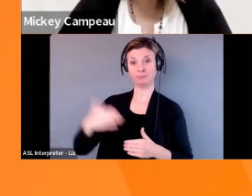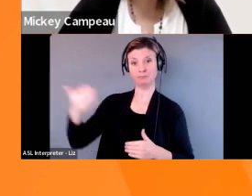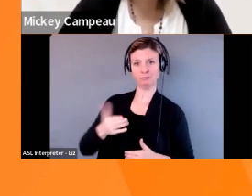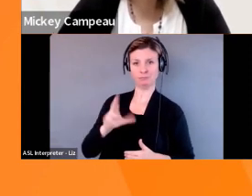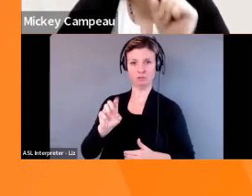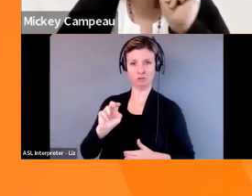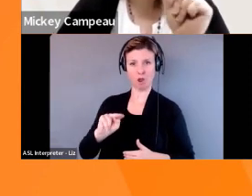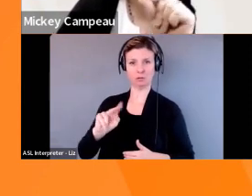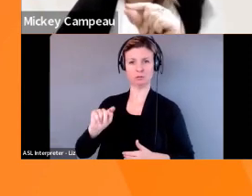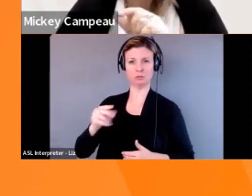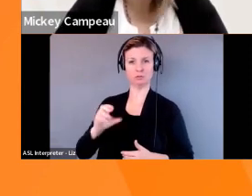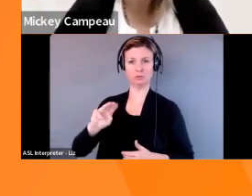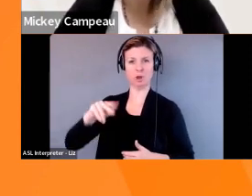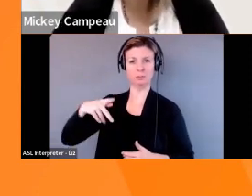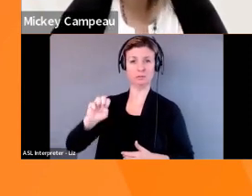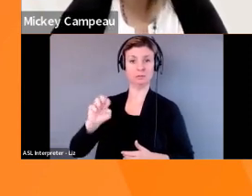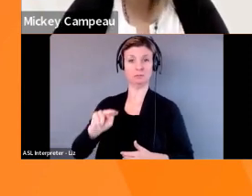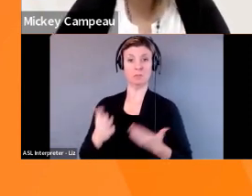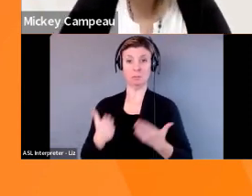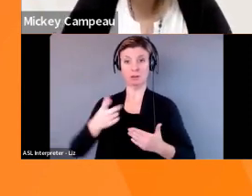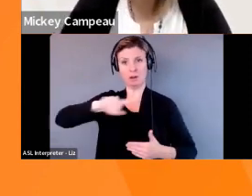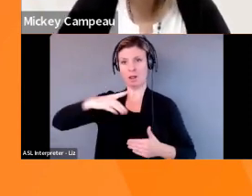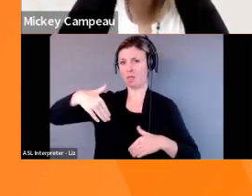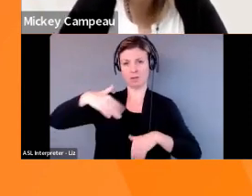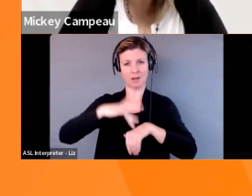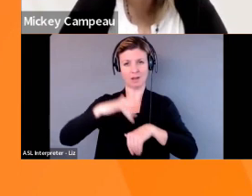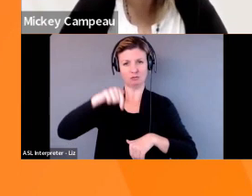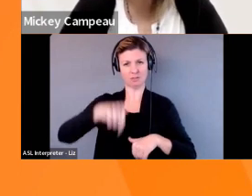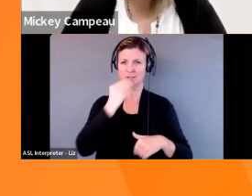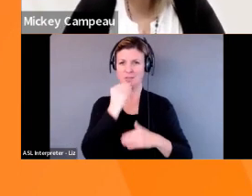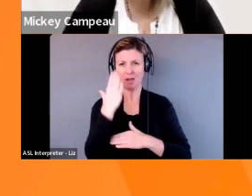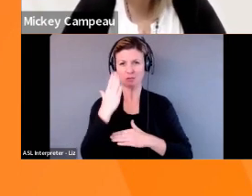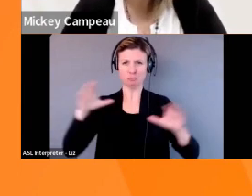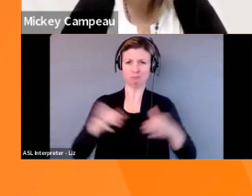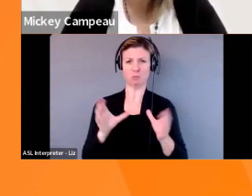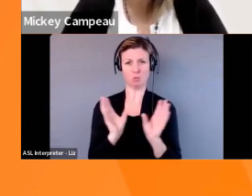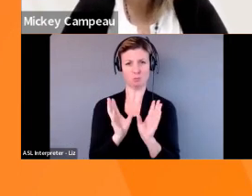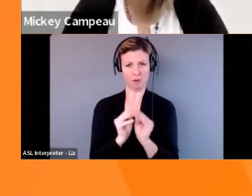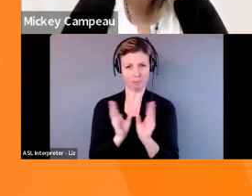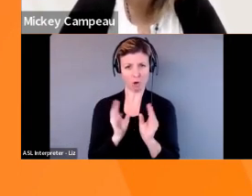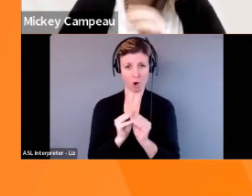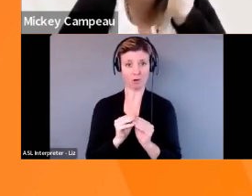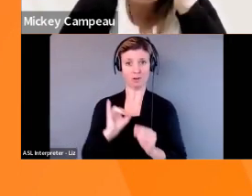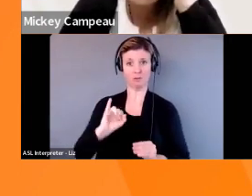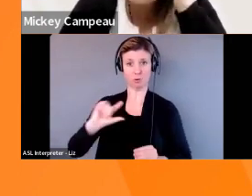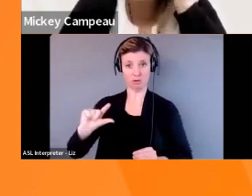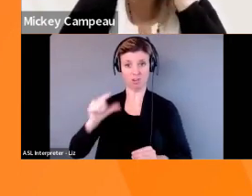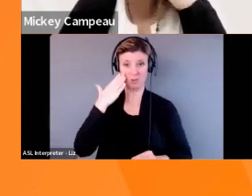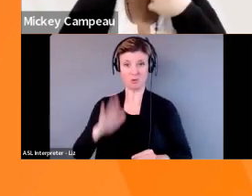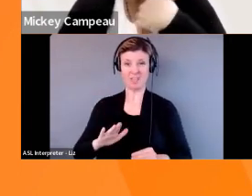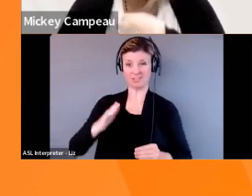Innovation Guelph, I'll spend just a quick moment letting you know a little bit about us. We are one of 17 regional innovation centers